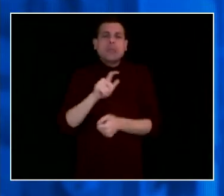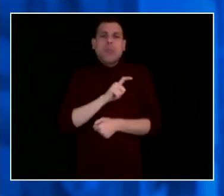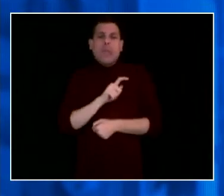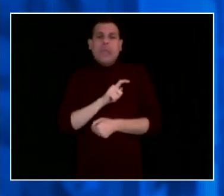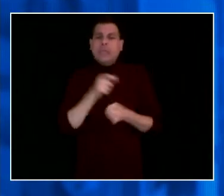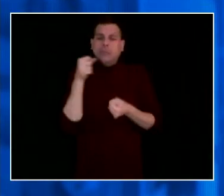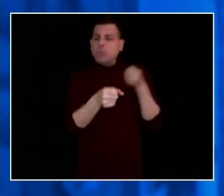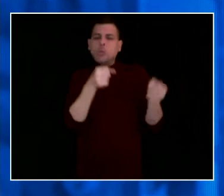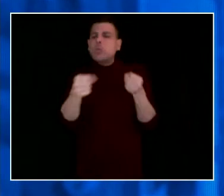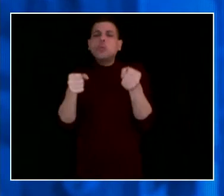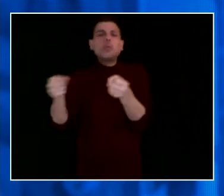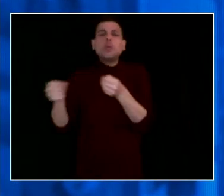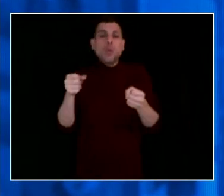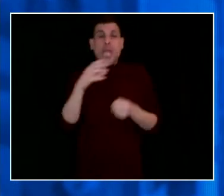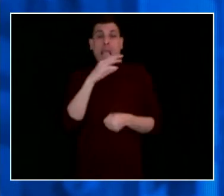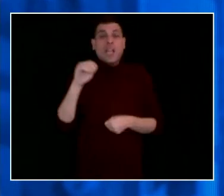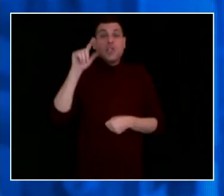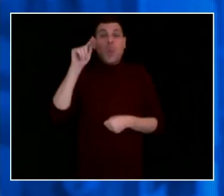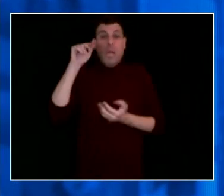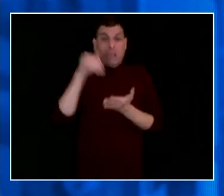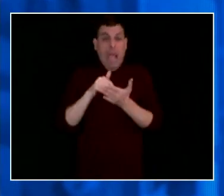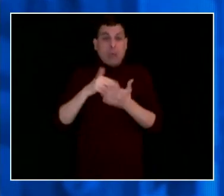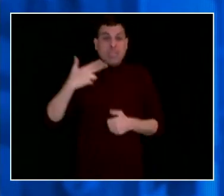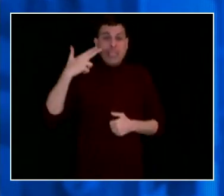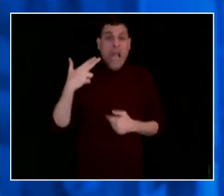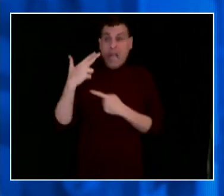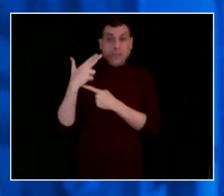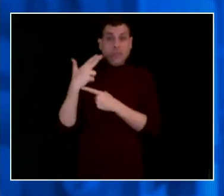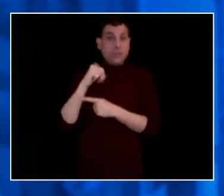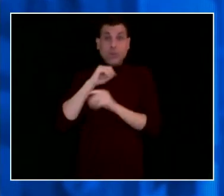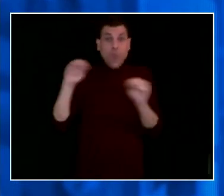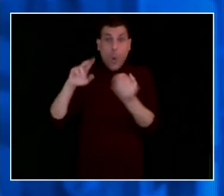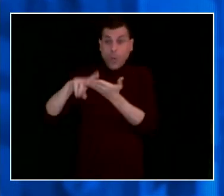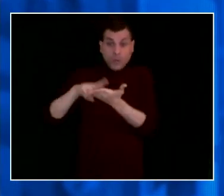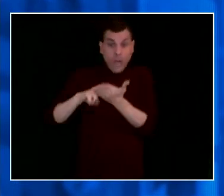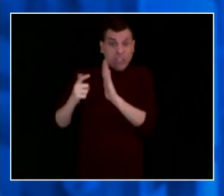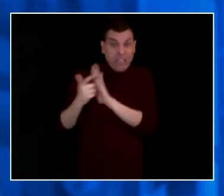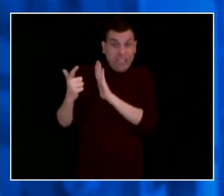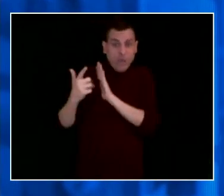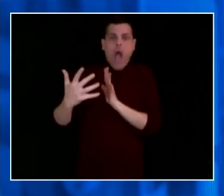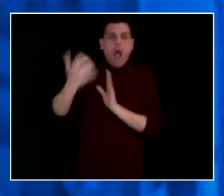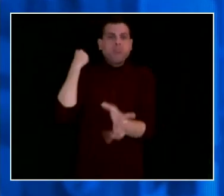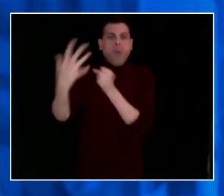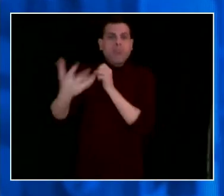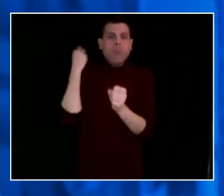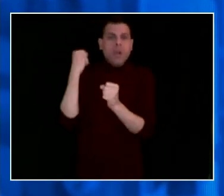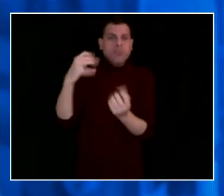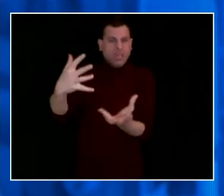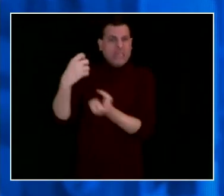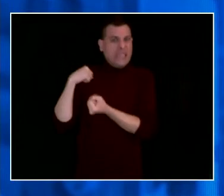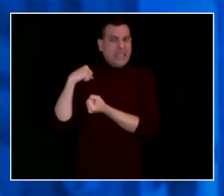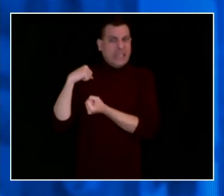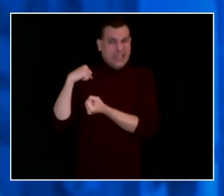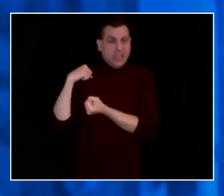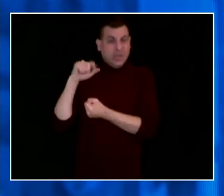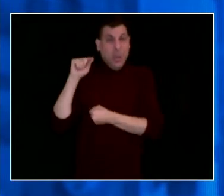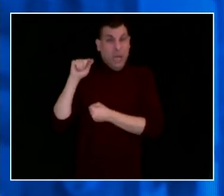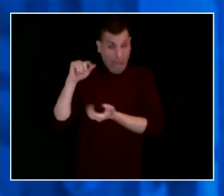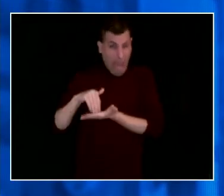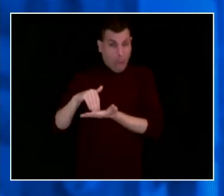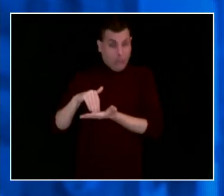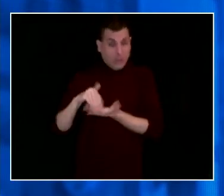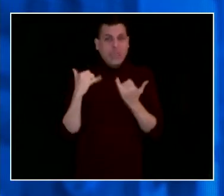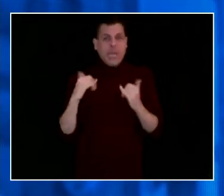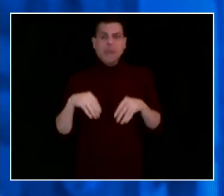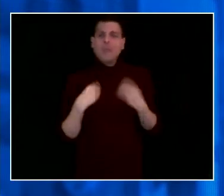20,000 illegal guns off our streets. We supported law enforcement with new training and benefits and